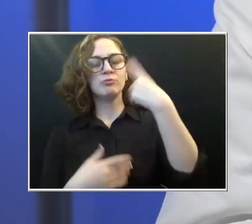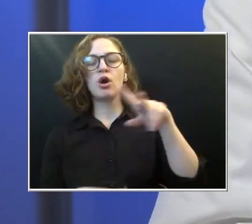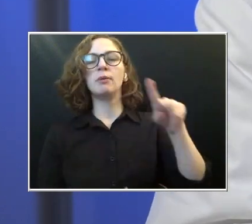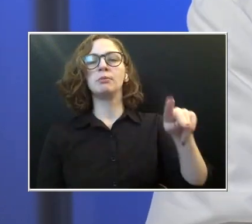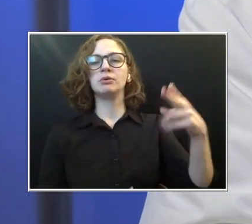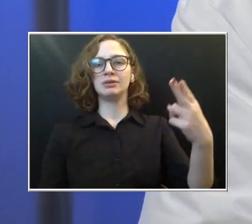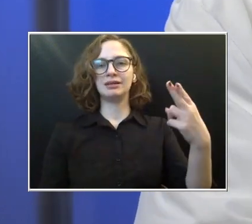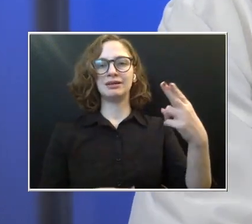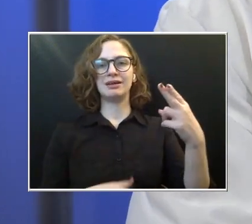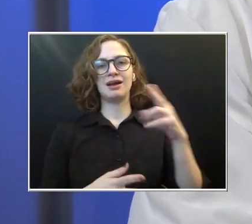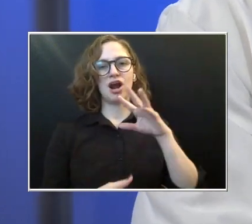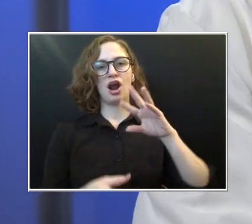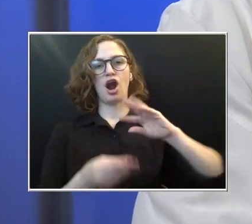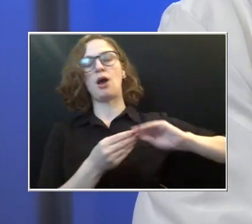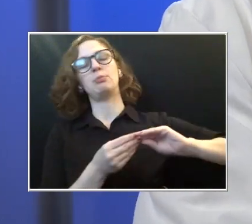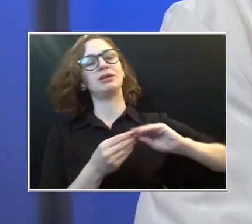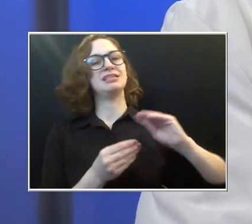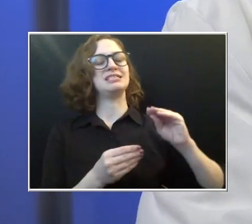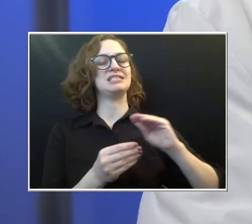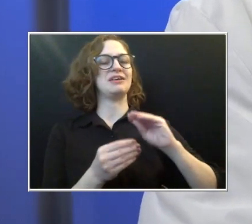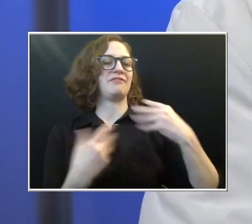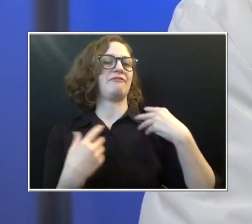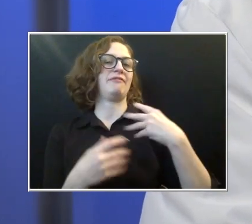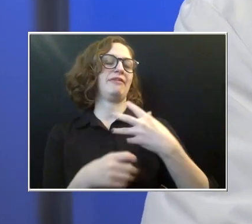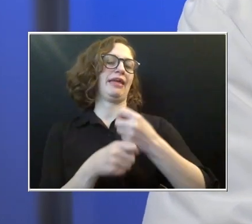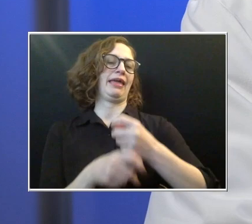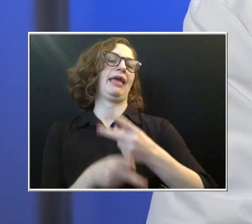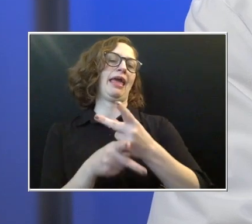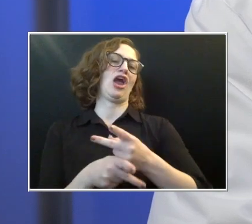say, PHCCC, that really